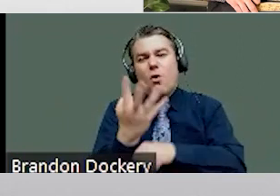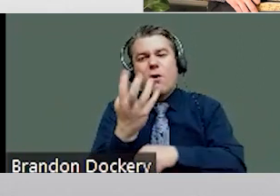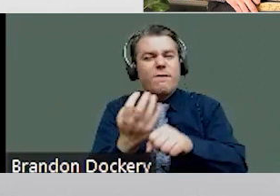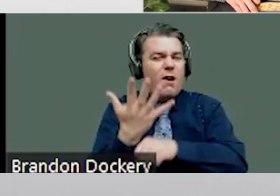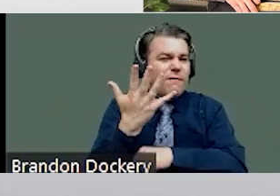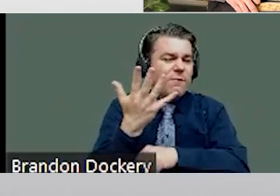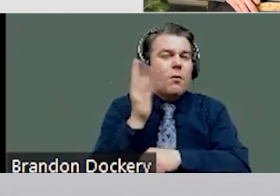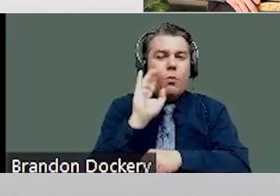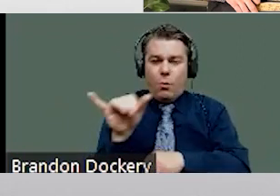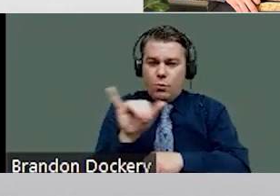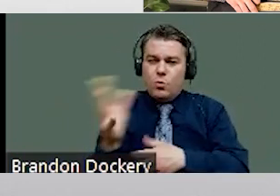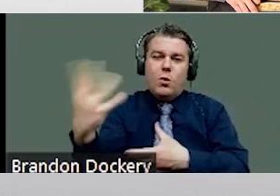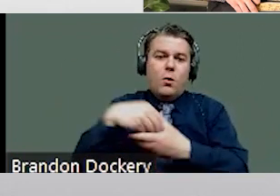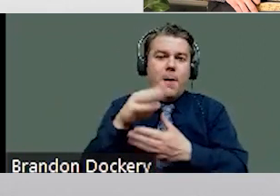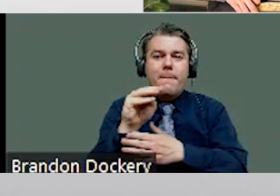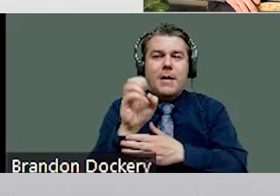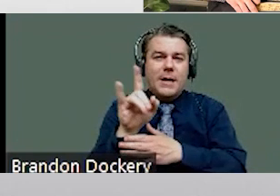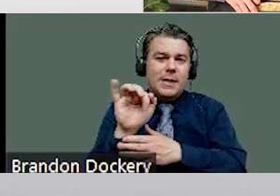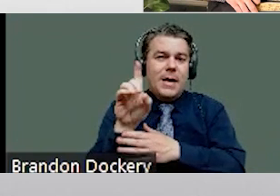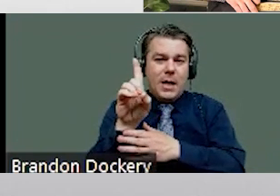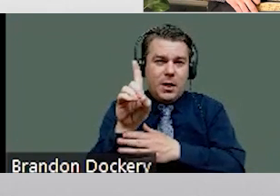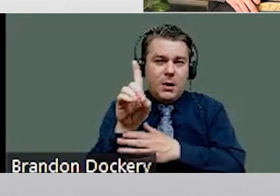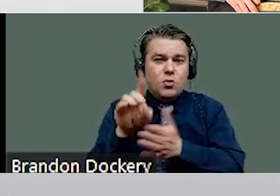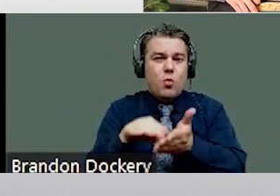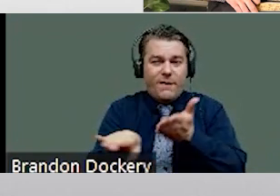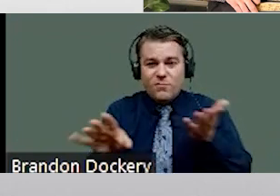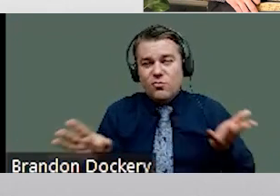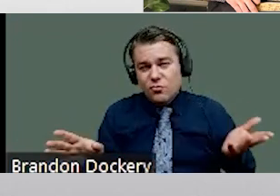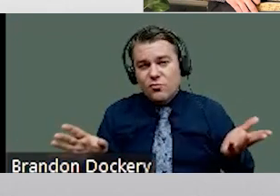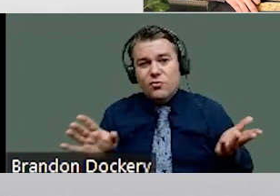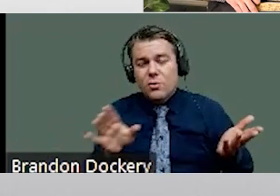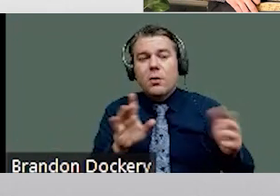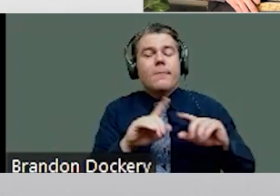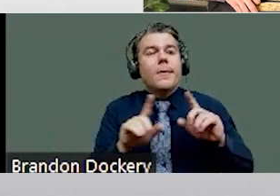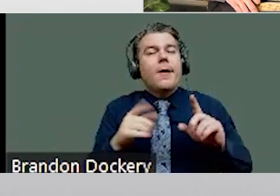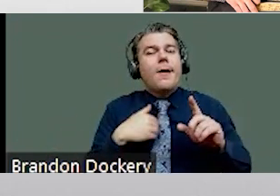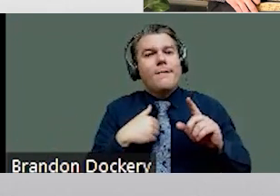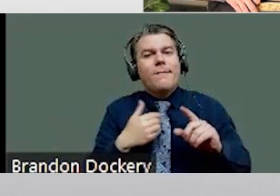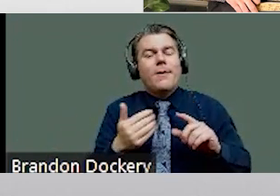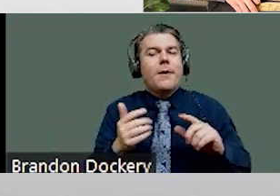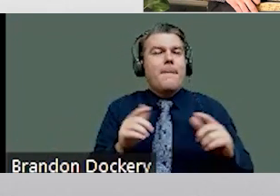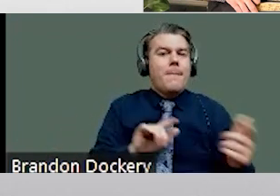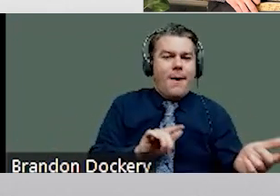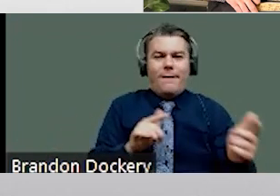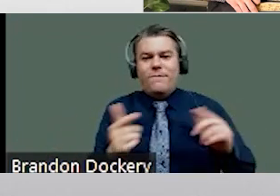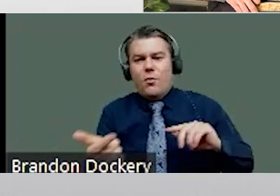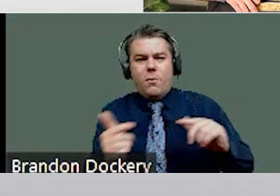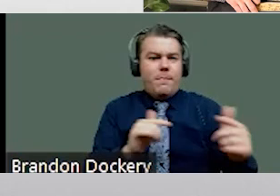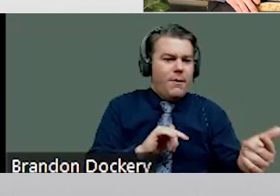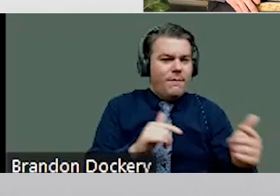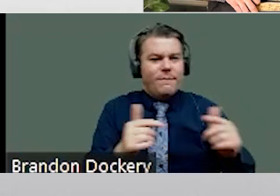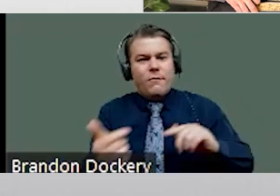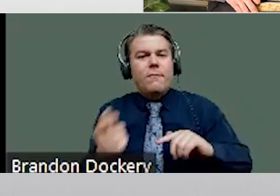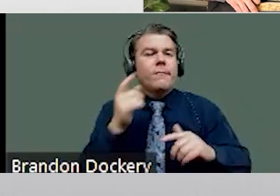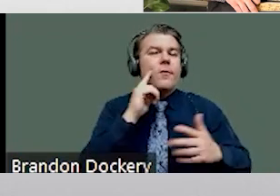it would be also included in Medicaid waivers. So there's a back and forth